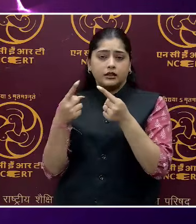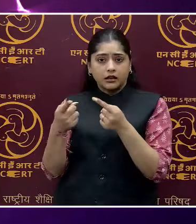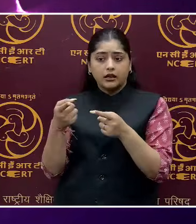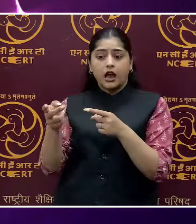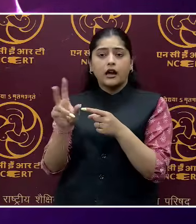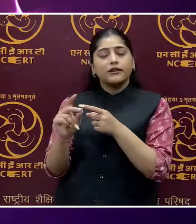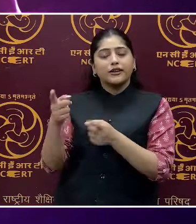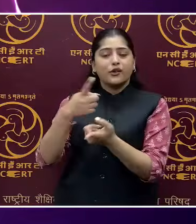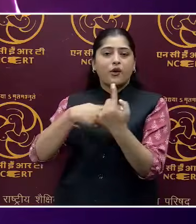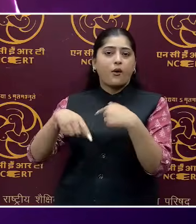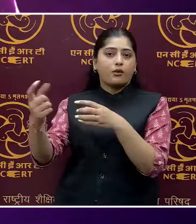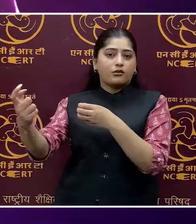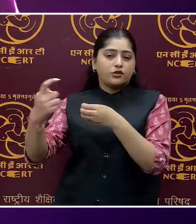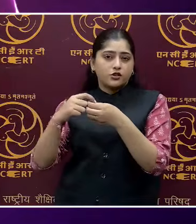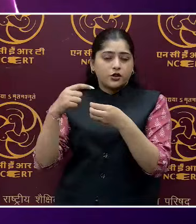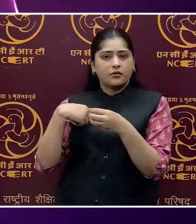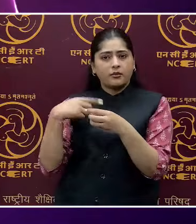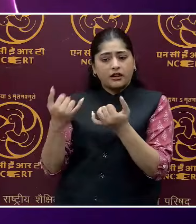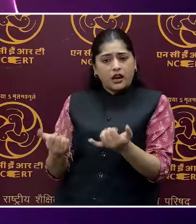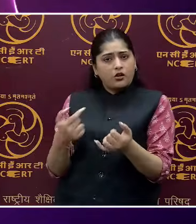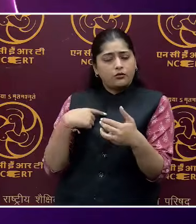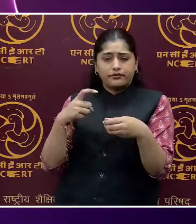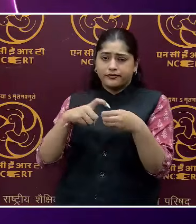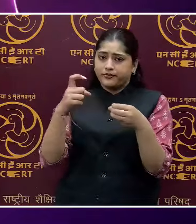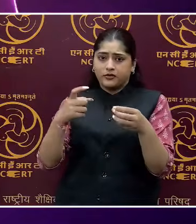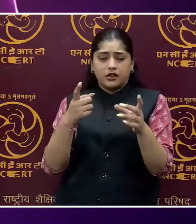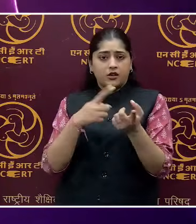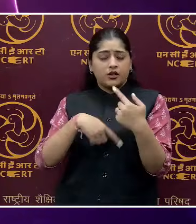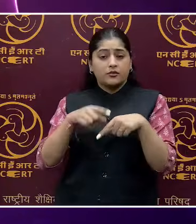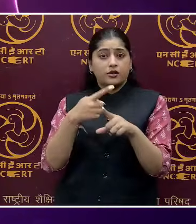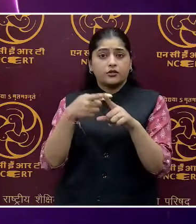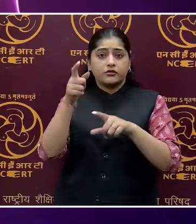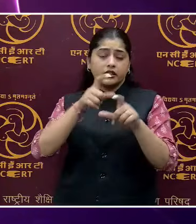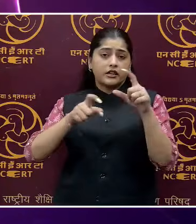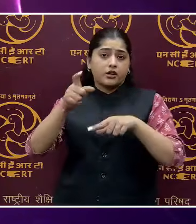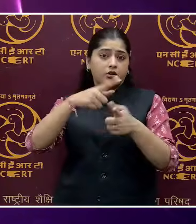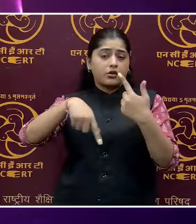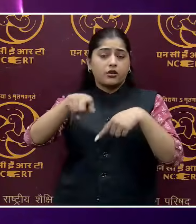But it's me, Neef Goswami, signing off for now. All you need to take care of yourself. Thank you